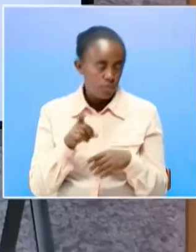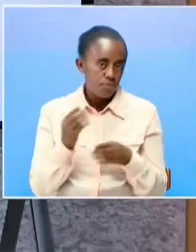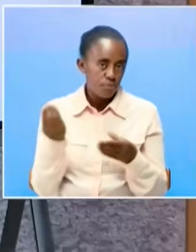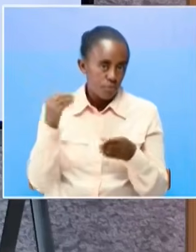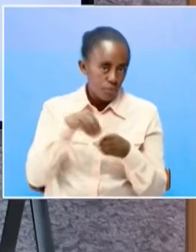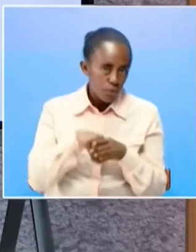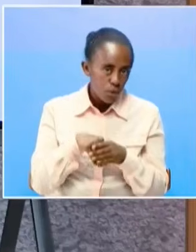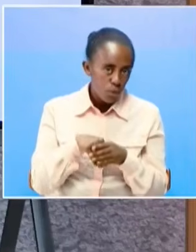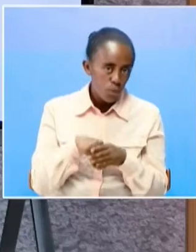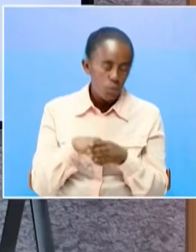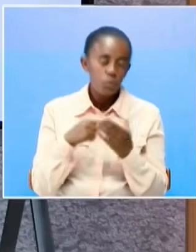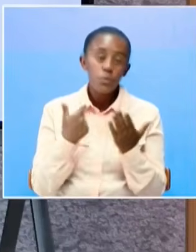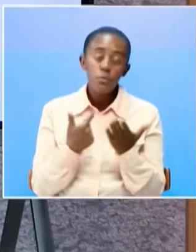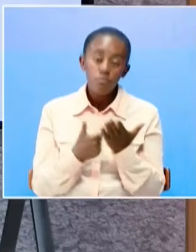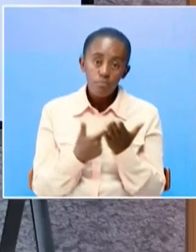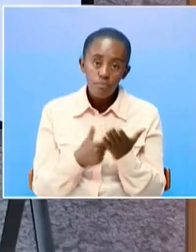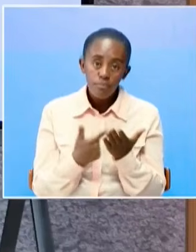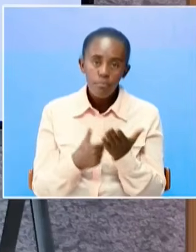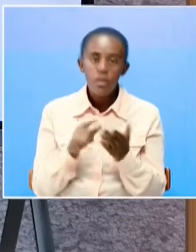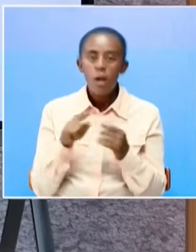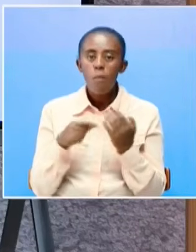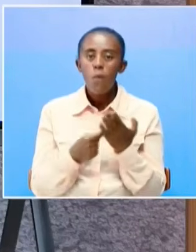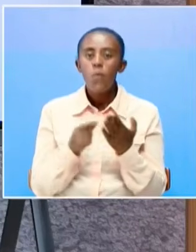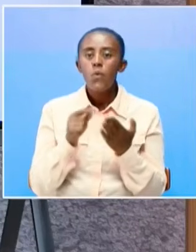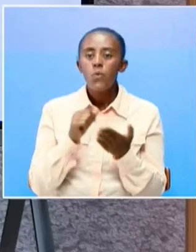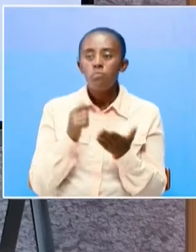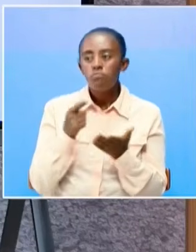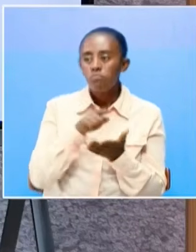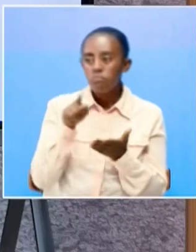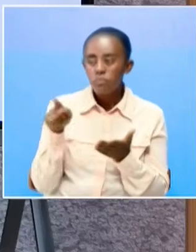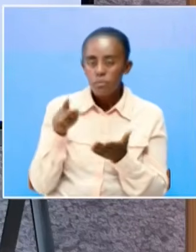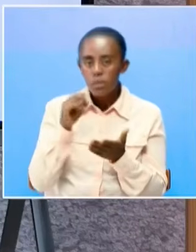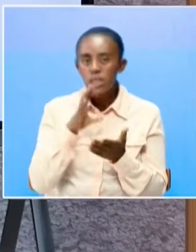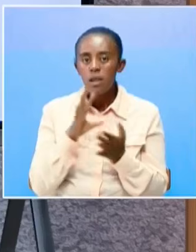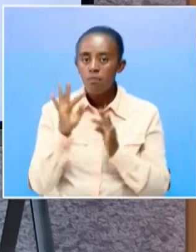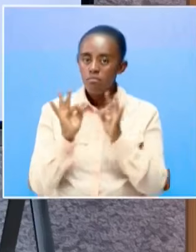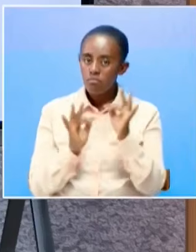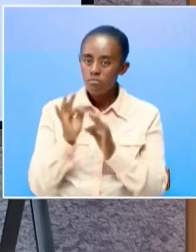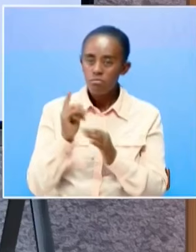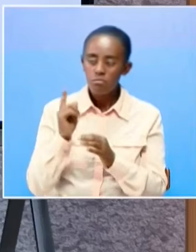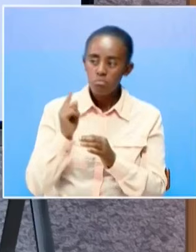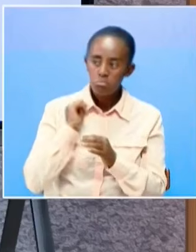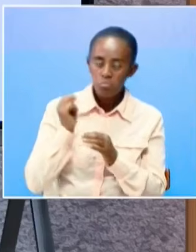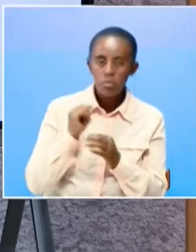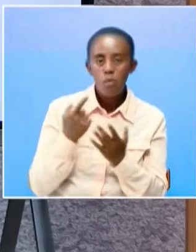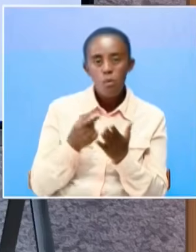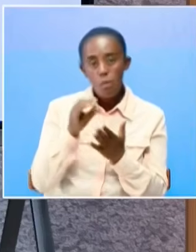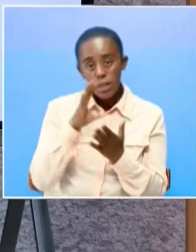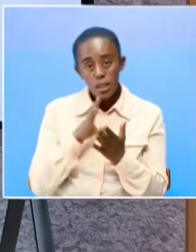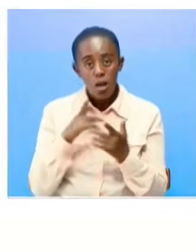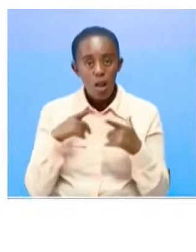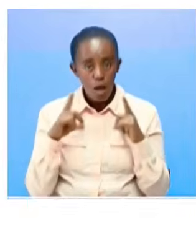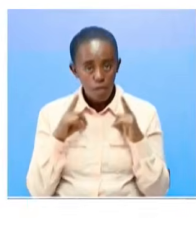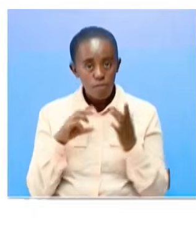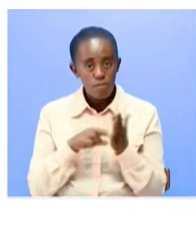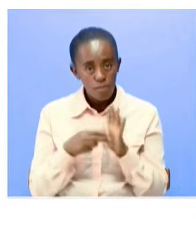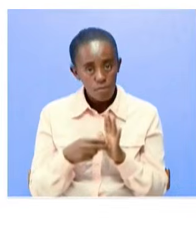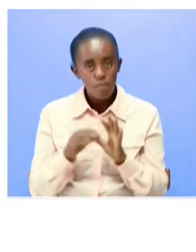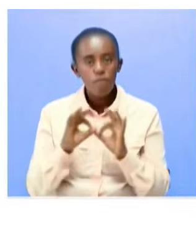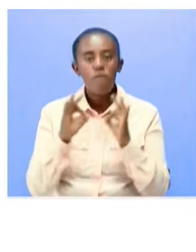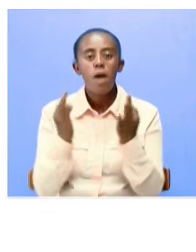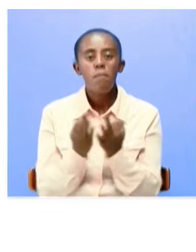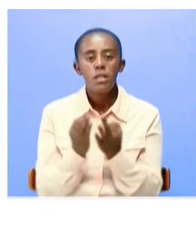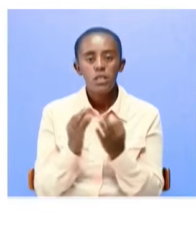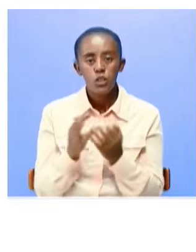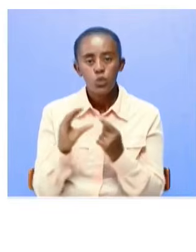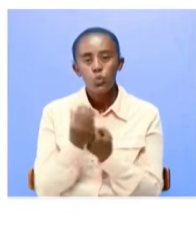included in the about that person's history. When we say personal life, we mean that about family status.